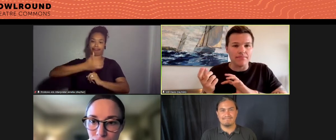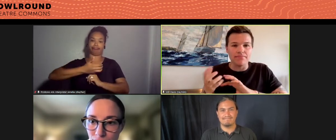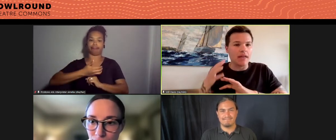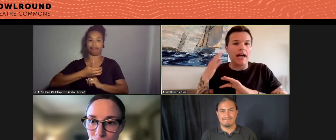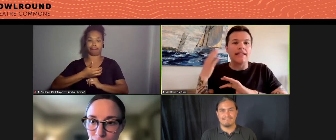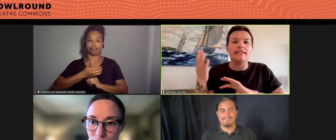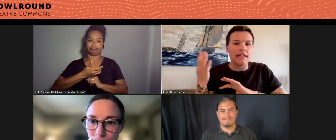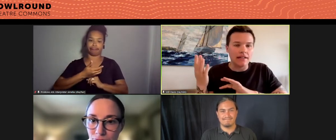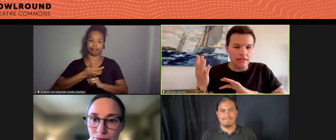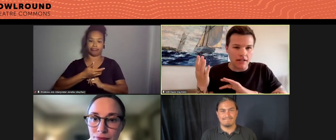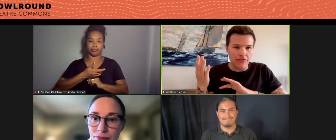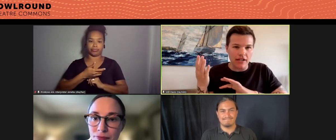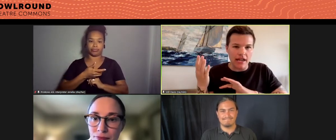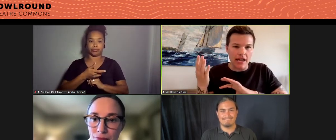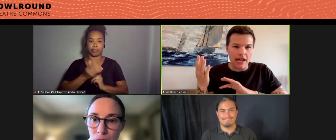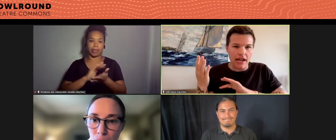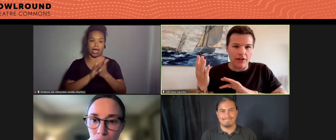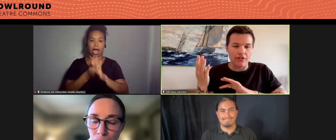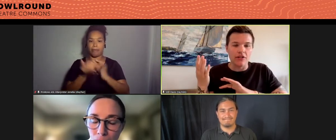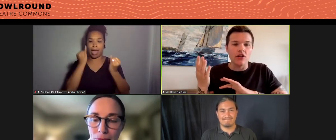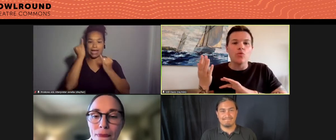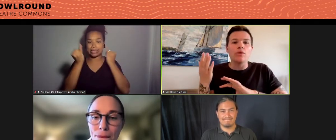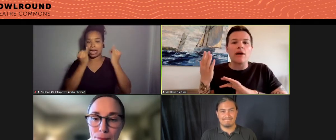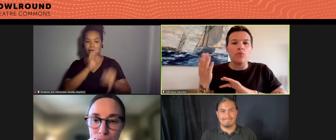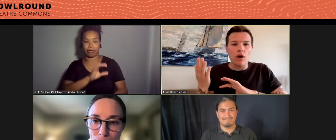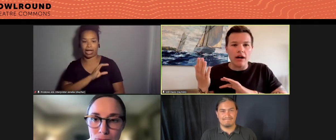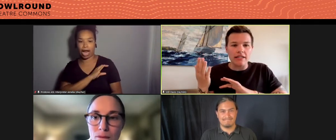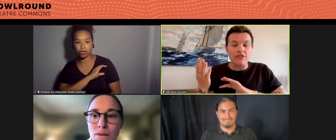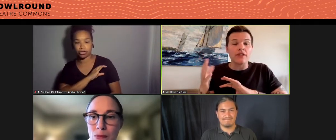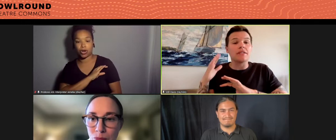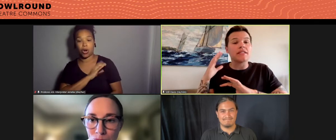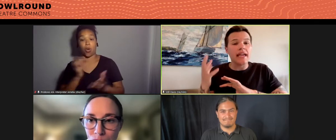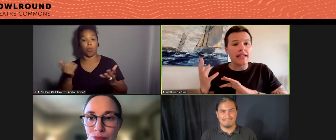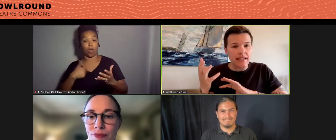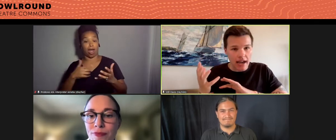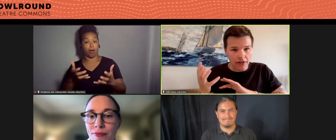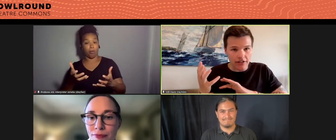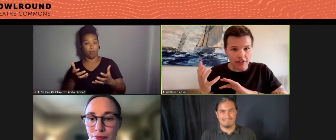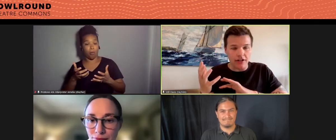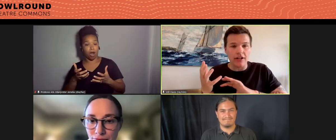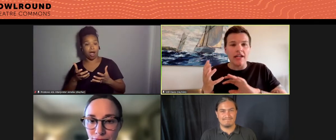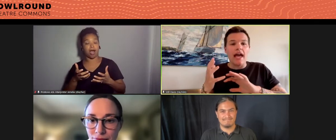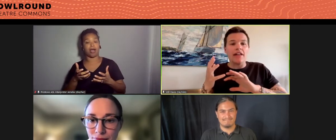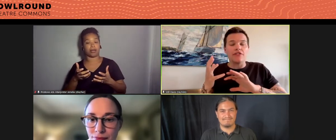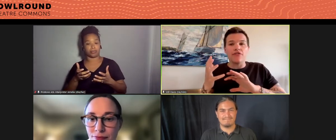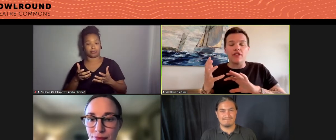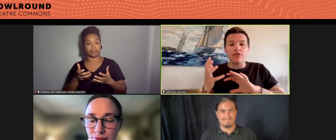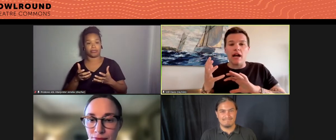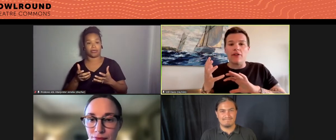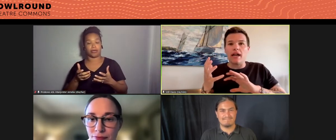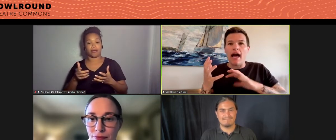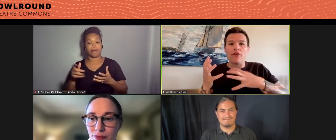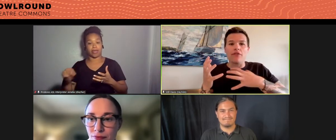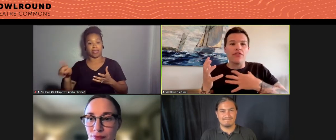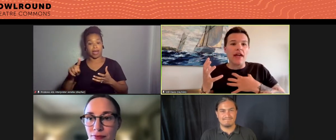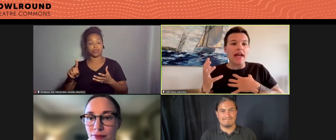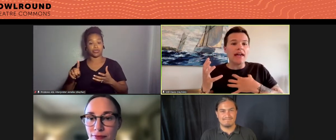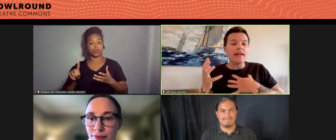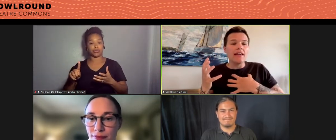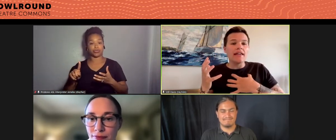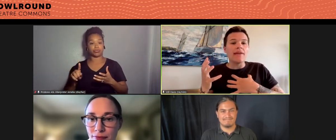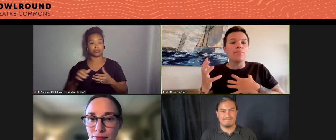some idea of the character. What I want is for them to take the character and to figure out how